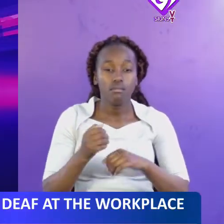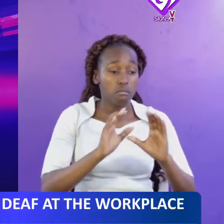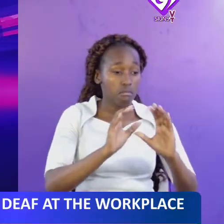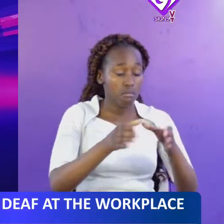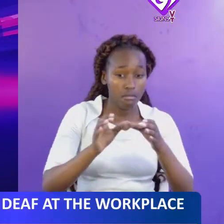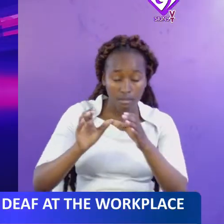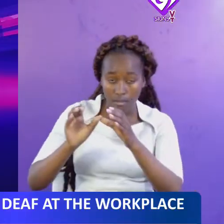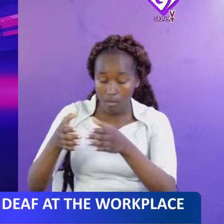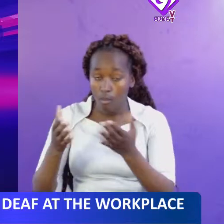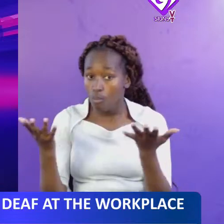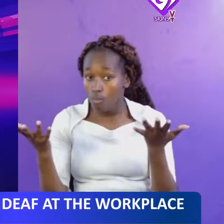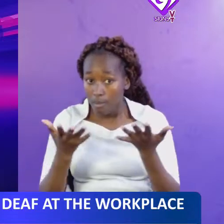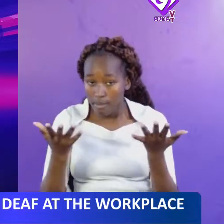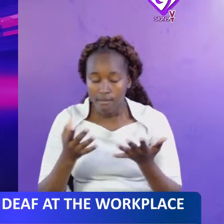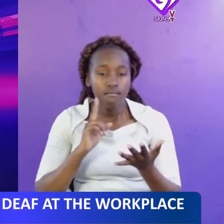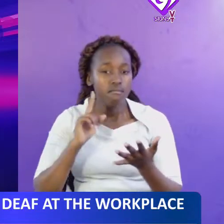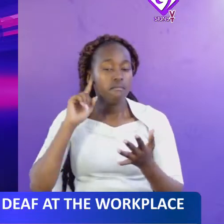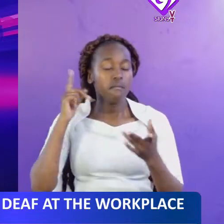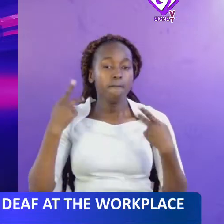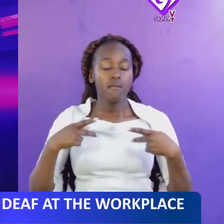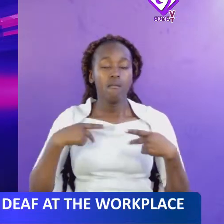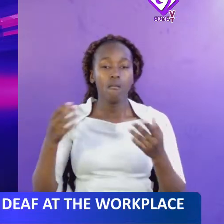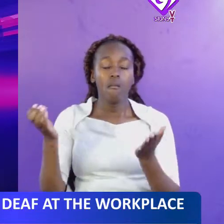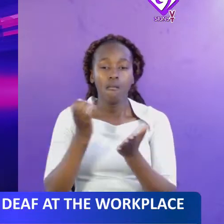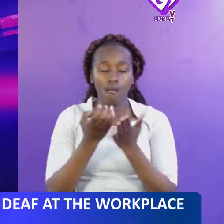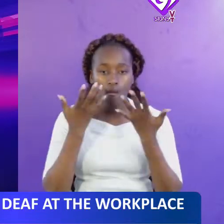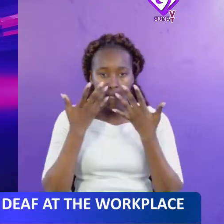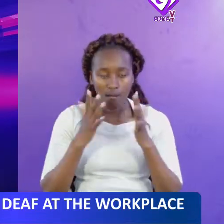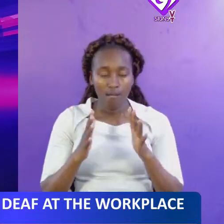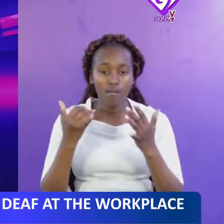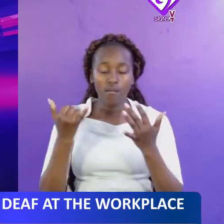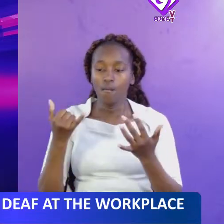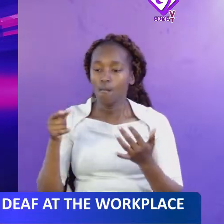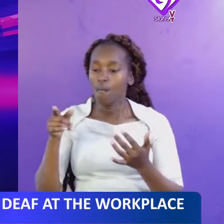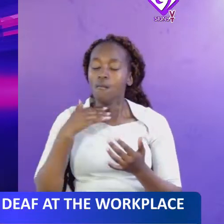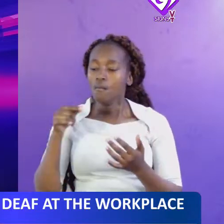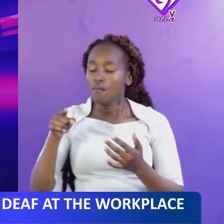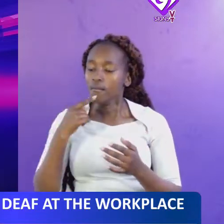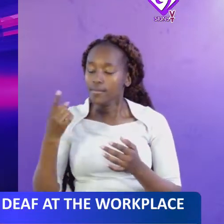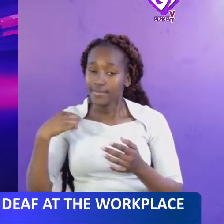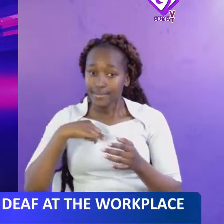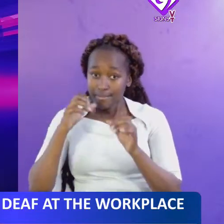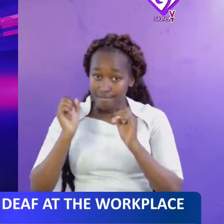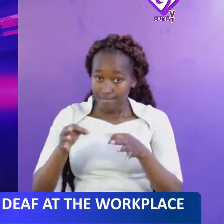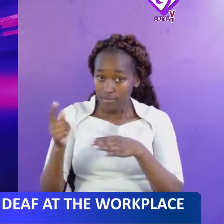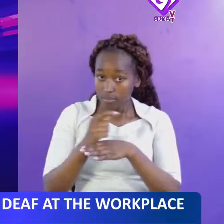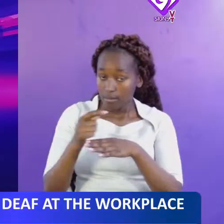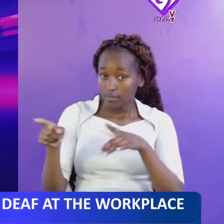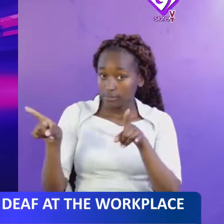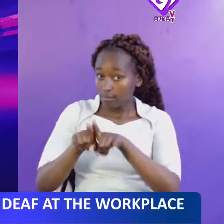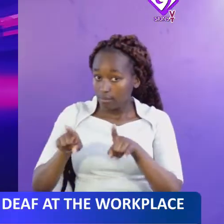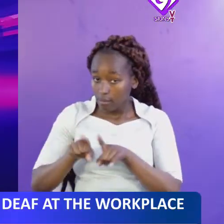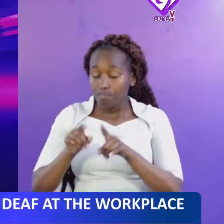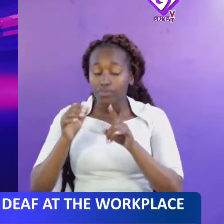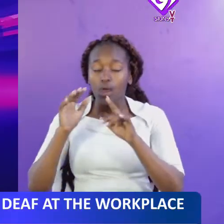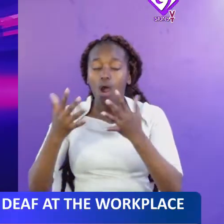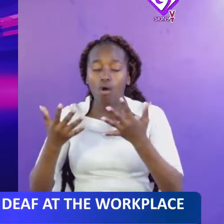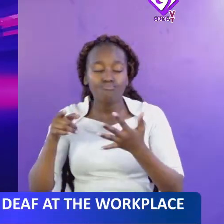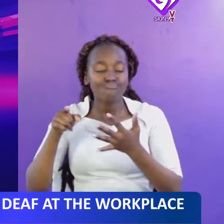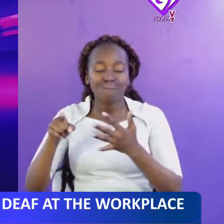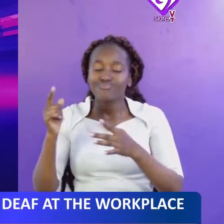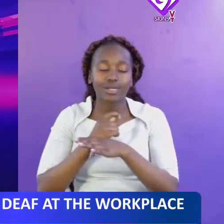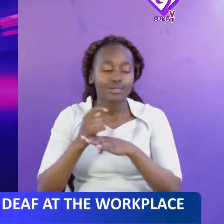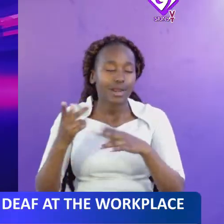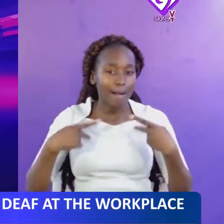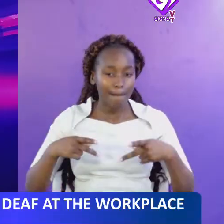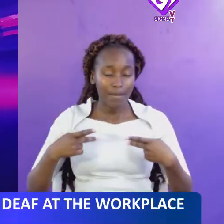companies where deaf people are employed. Are the trainings the same? What are the approaches when it comes to training and all of that? That is what I want